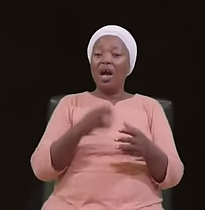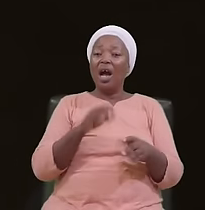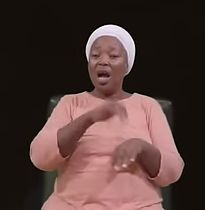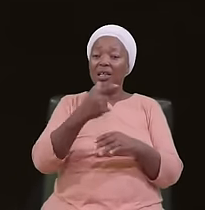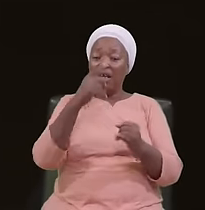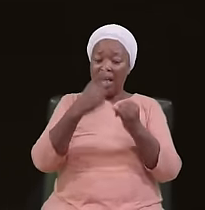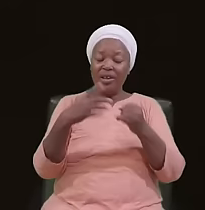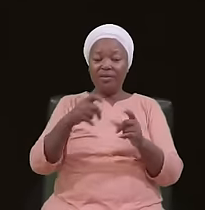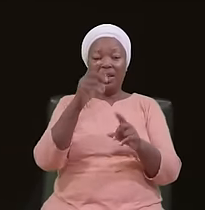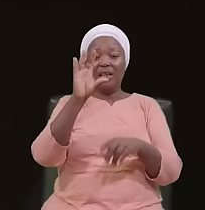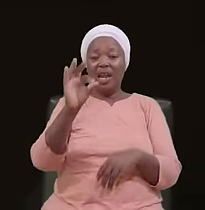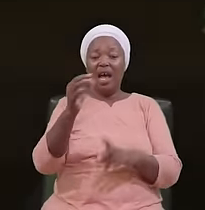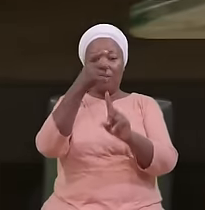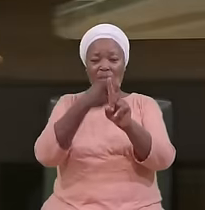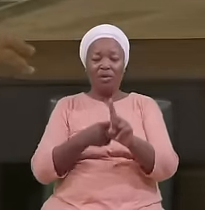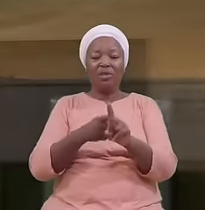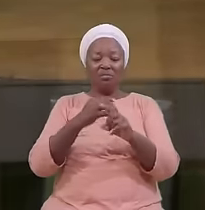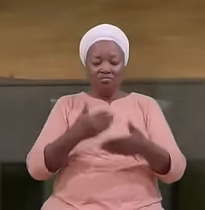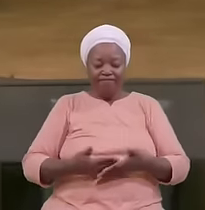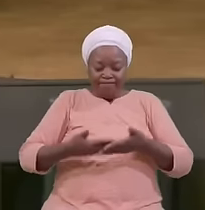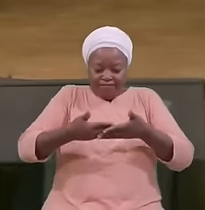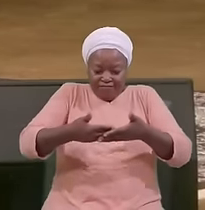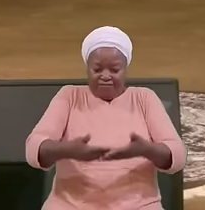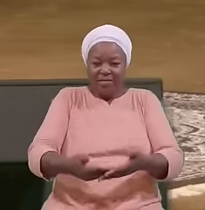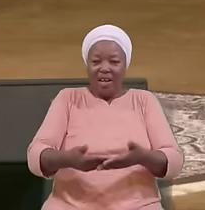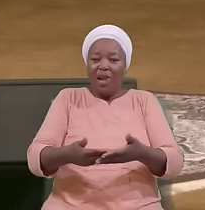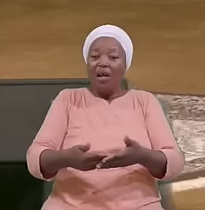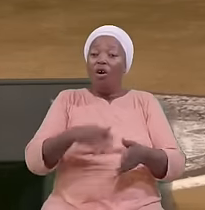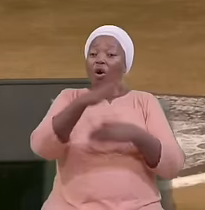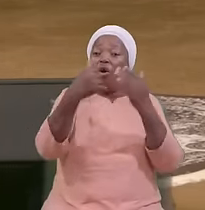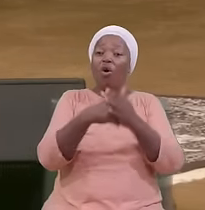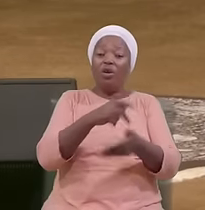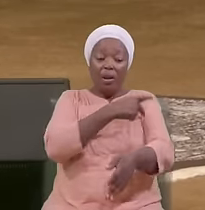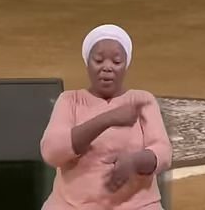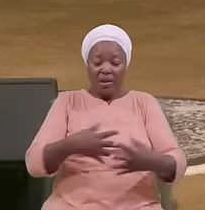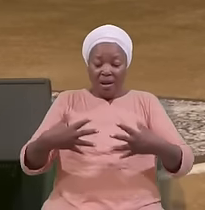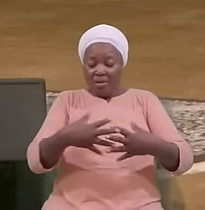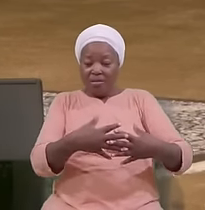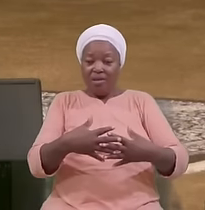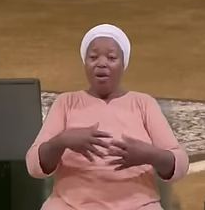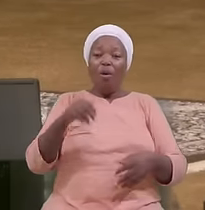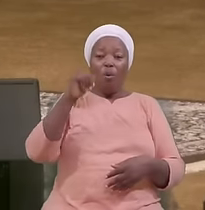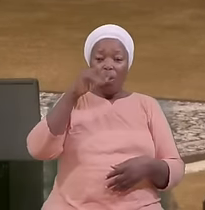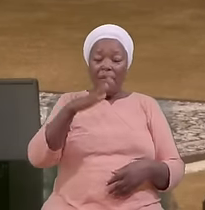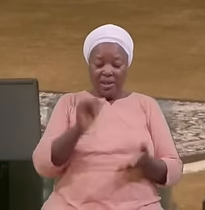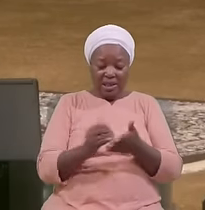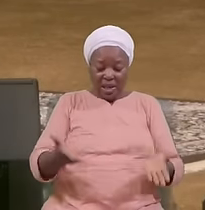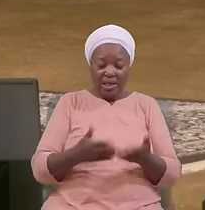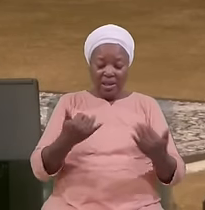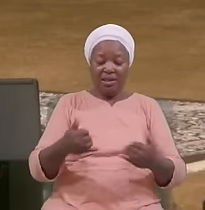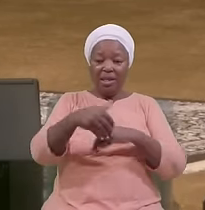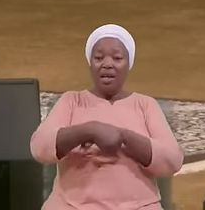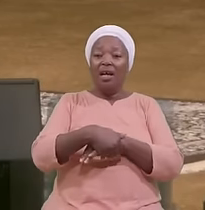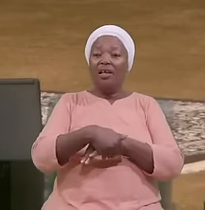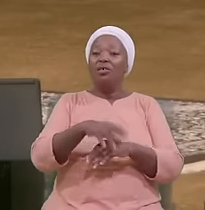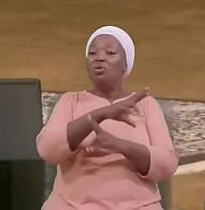any complication. The pregnant women who are here tonight, the pregnant women who are hearing my voice tonight, at the point of delivery,